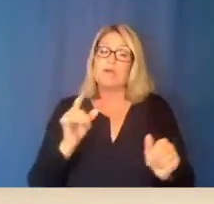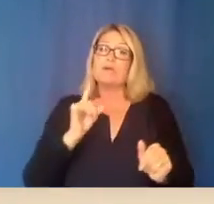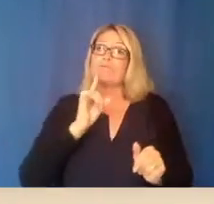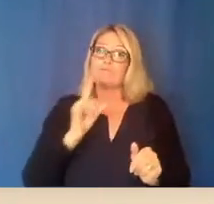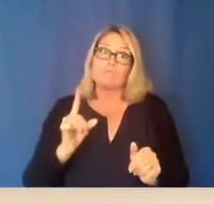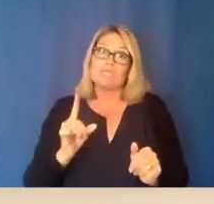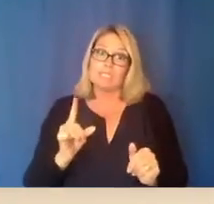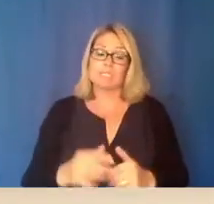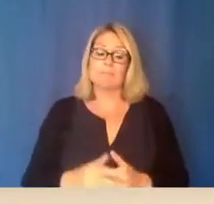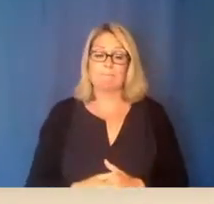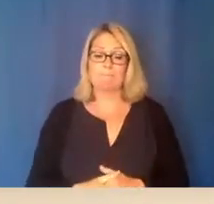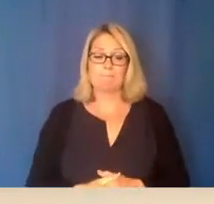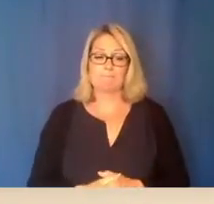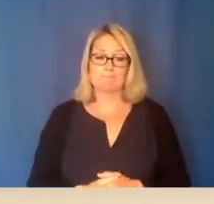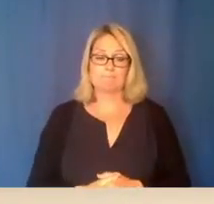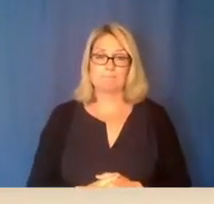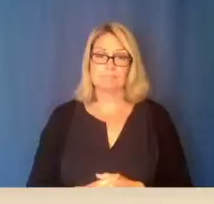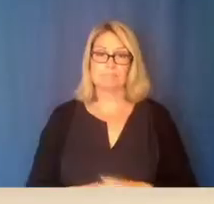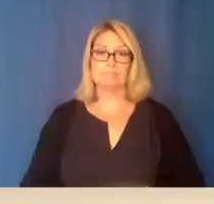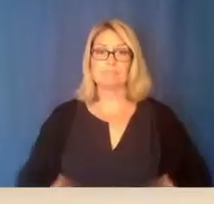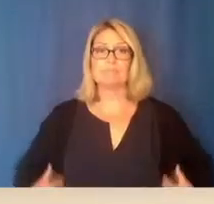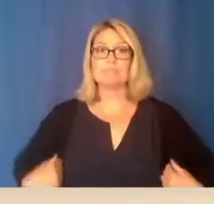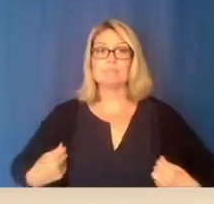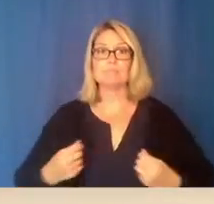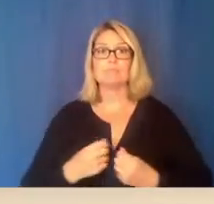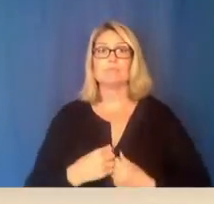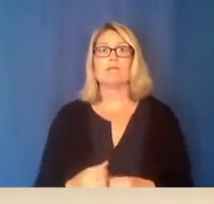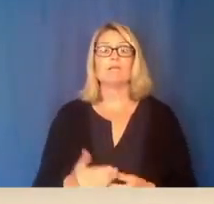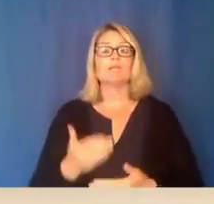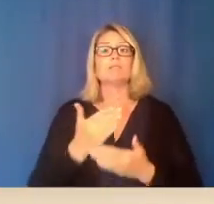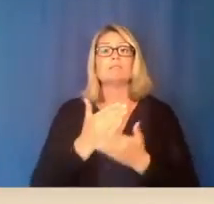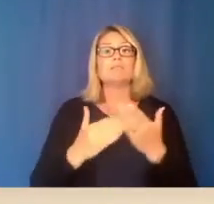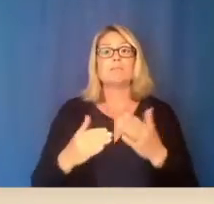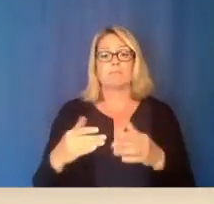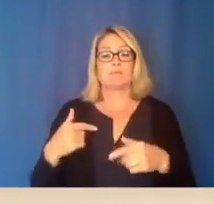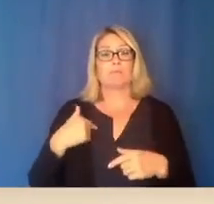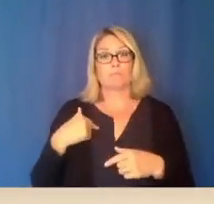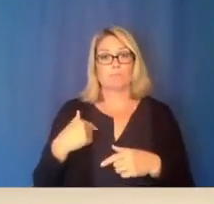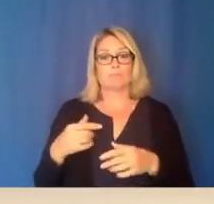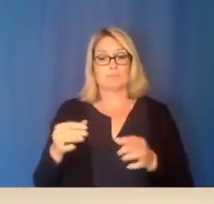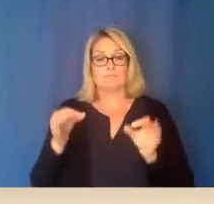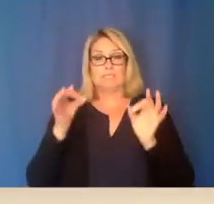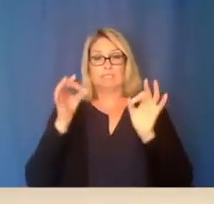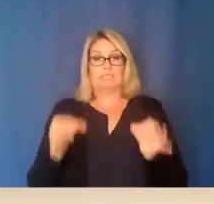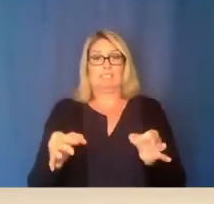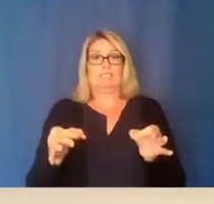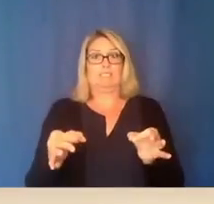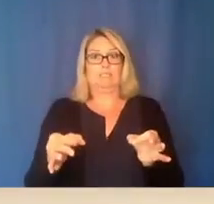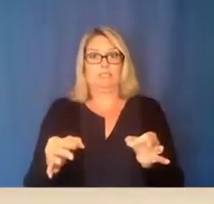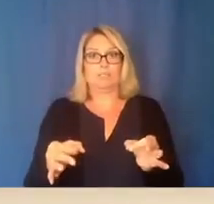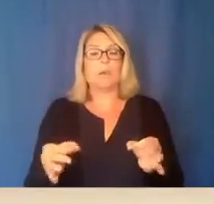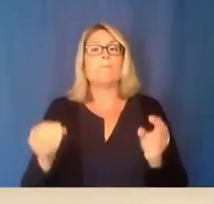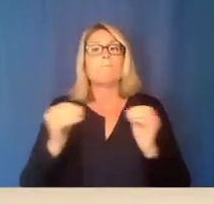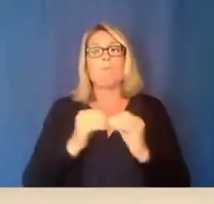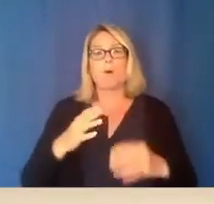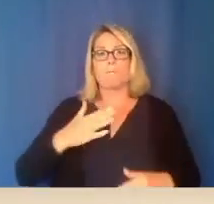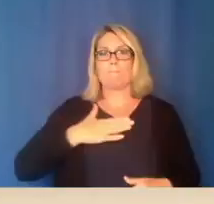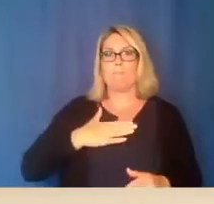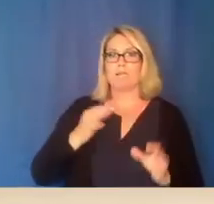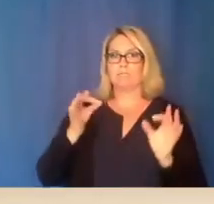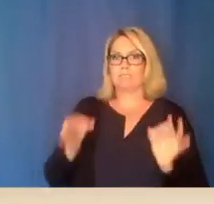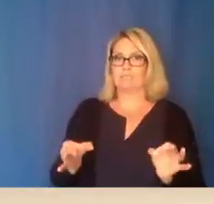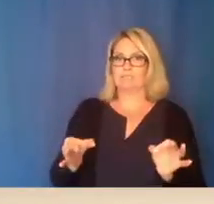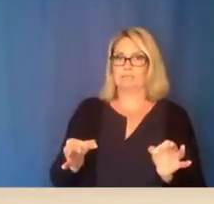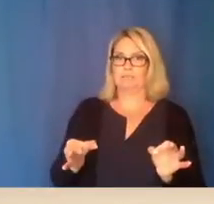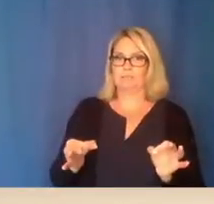moving away from some population-level decisions to more personal risk,